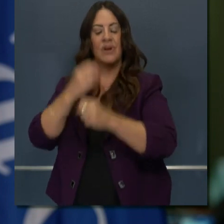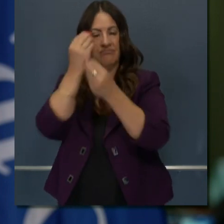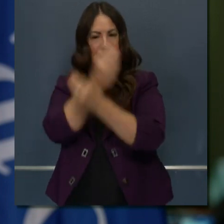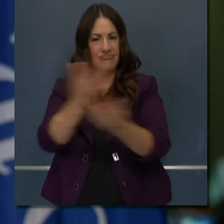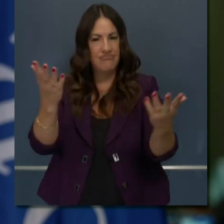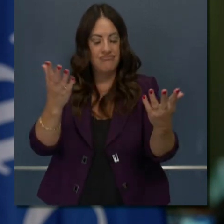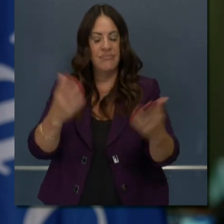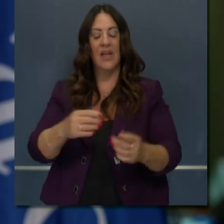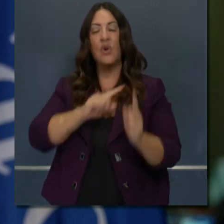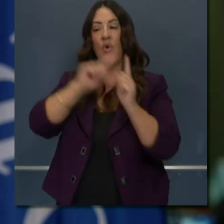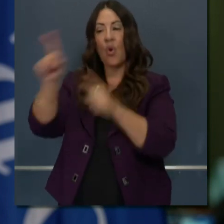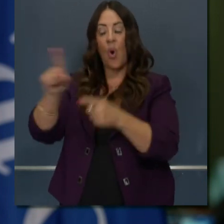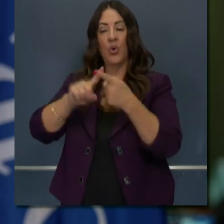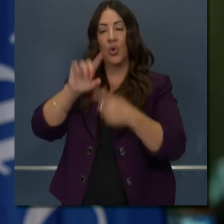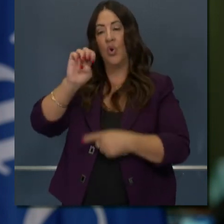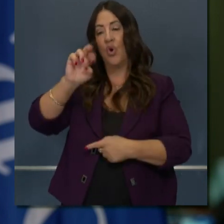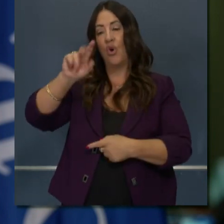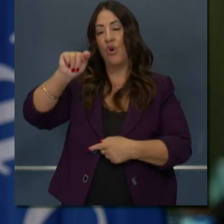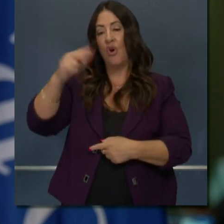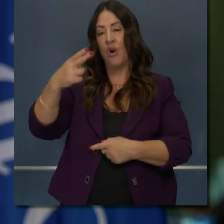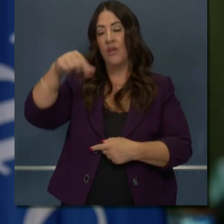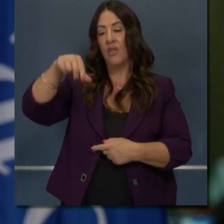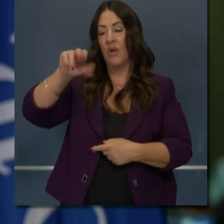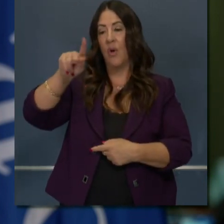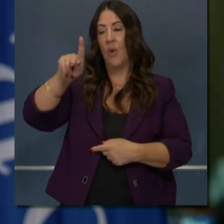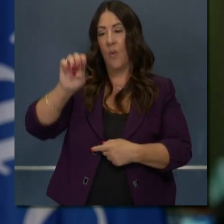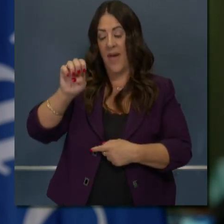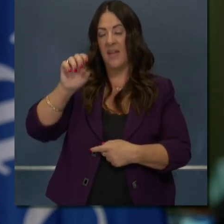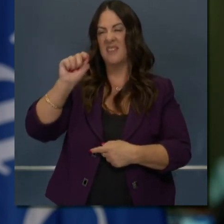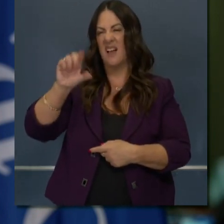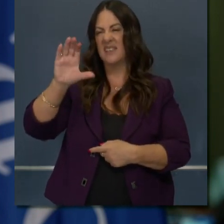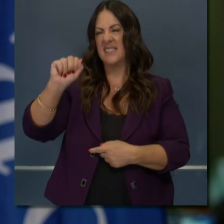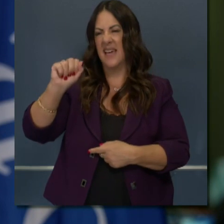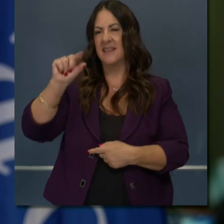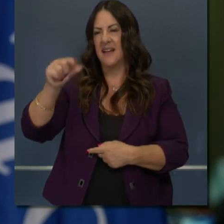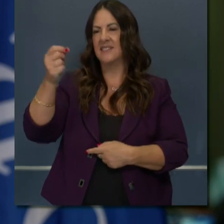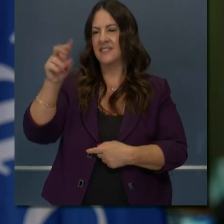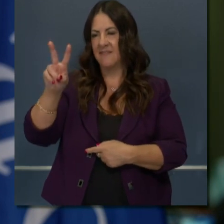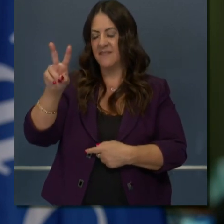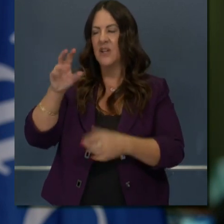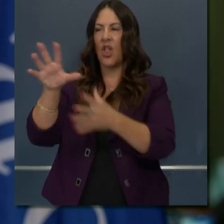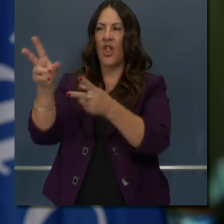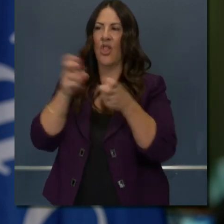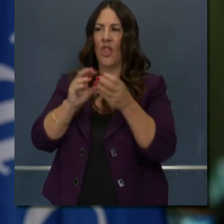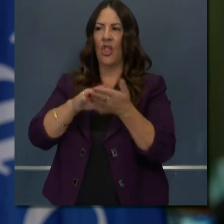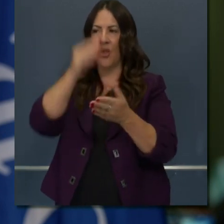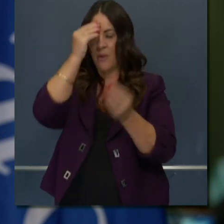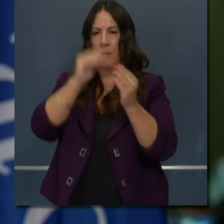visit earthquake.ca.gov for more information, and stay safe. Thank you.